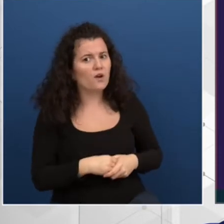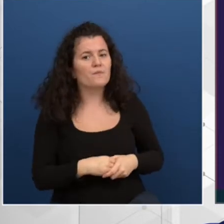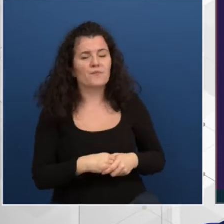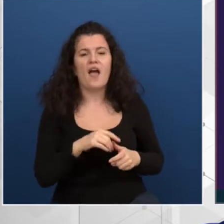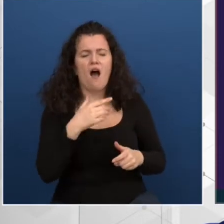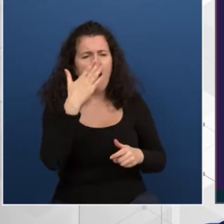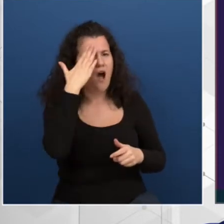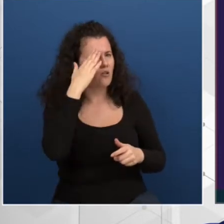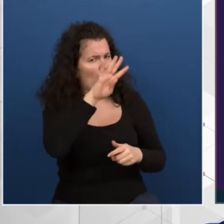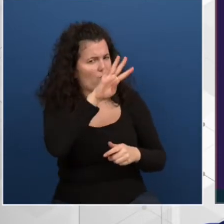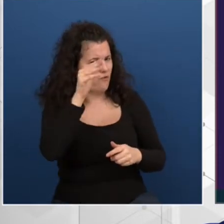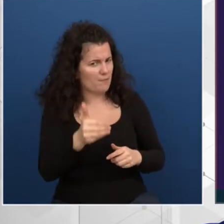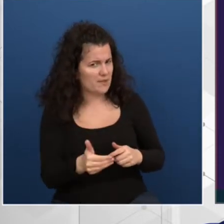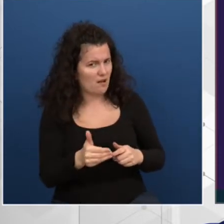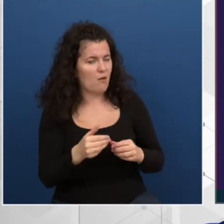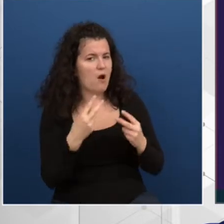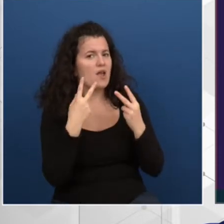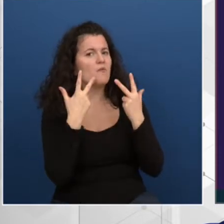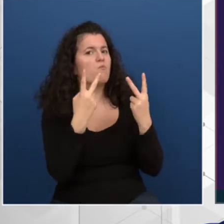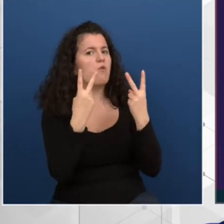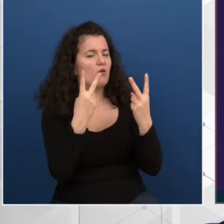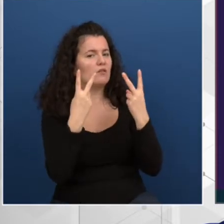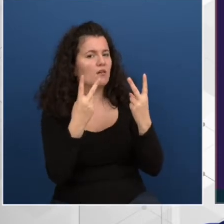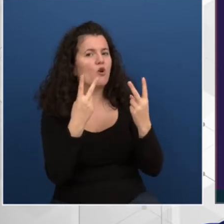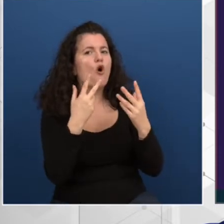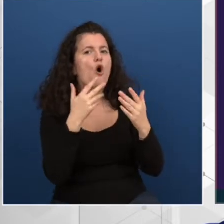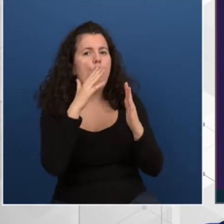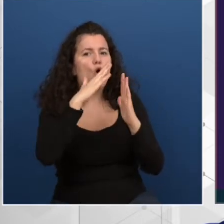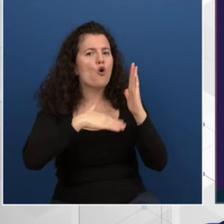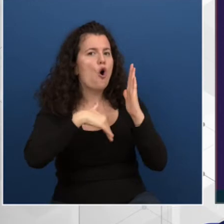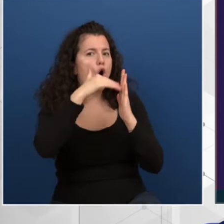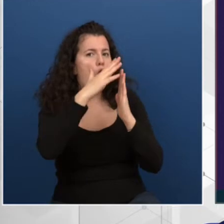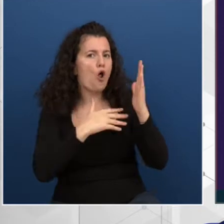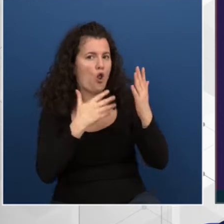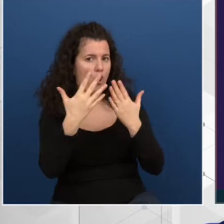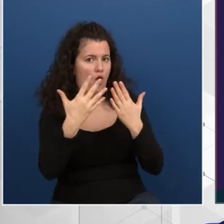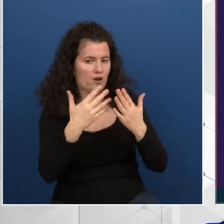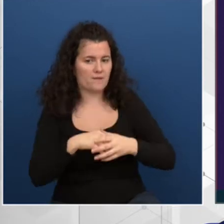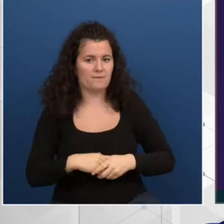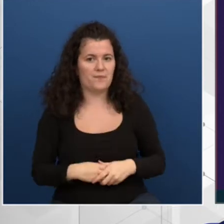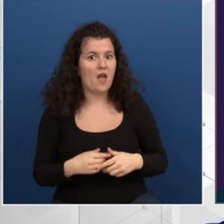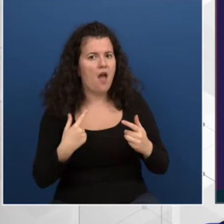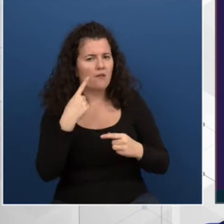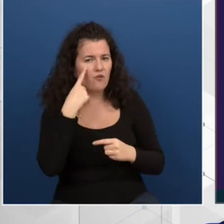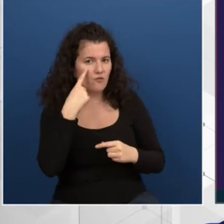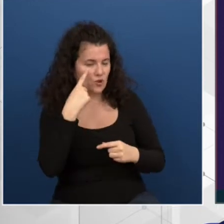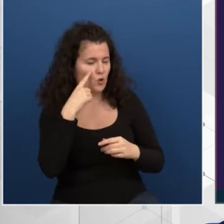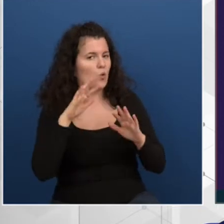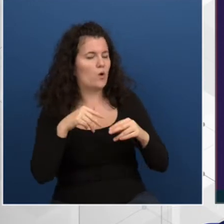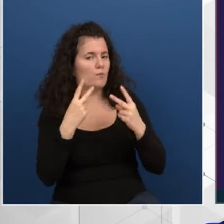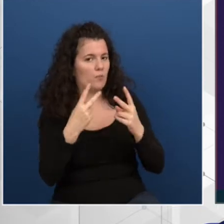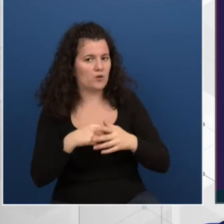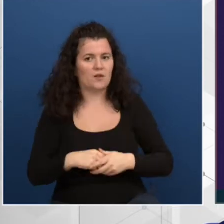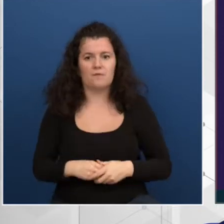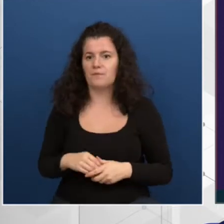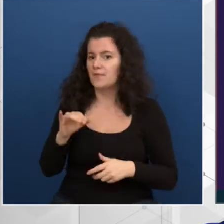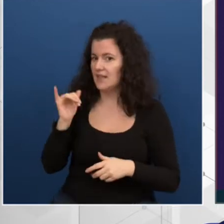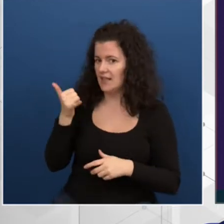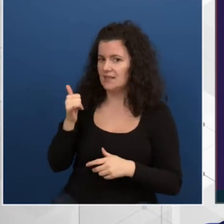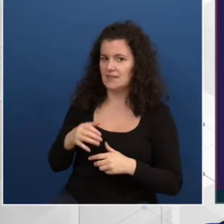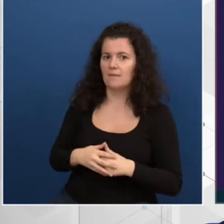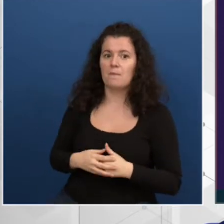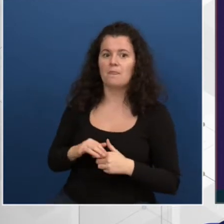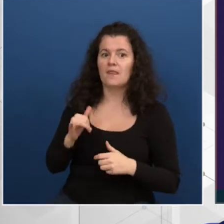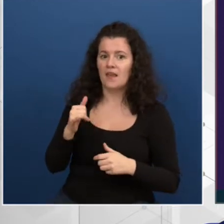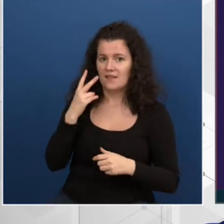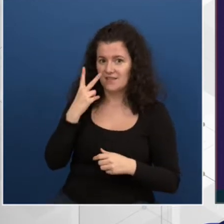choices, especially for those with different vision needs. Can Accessibility Insights help developers with this? It sure can, John. In fact, ironically, the